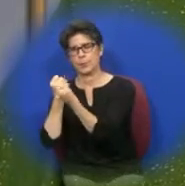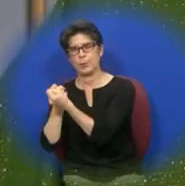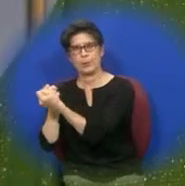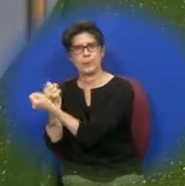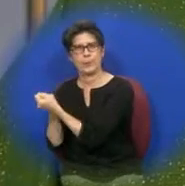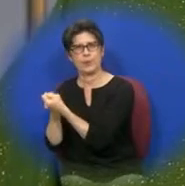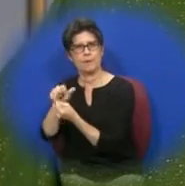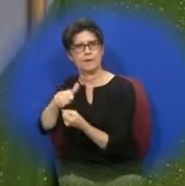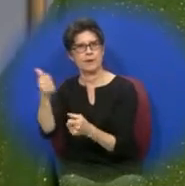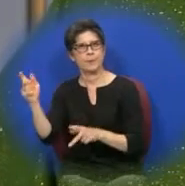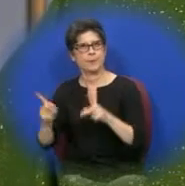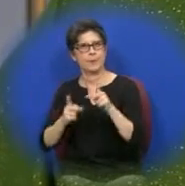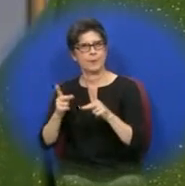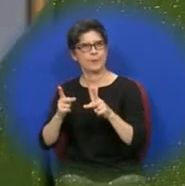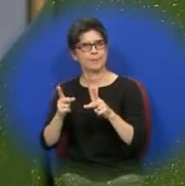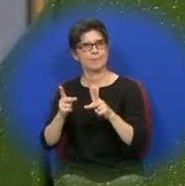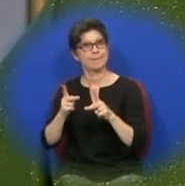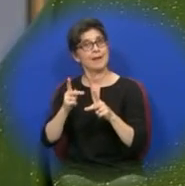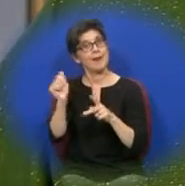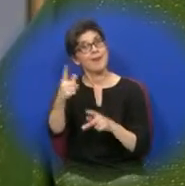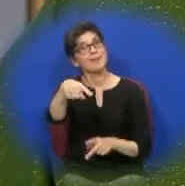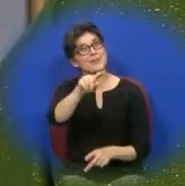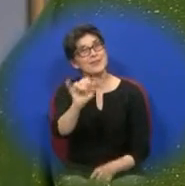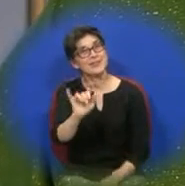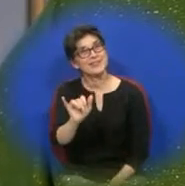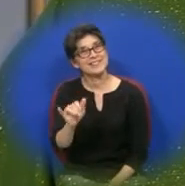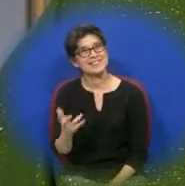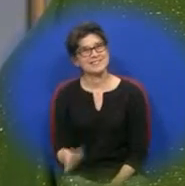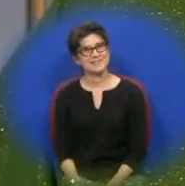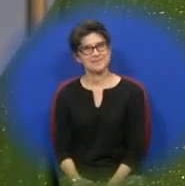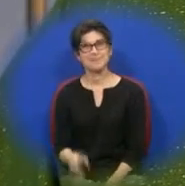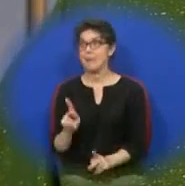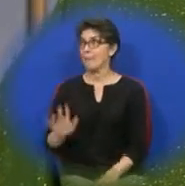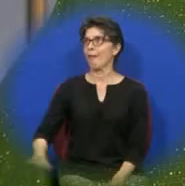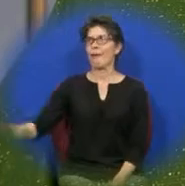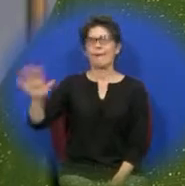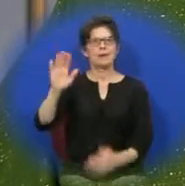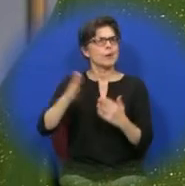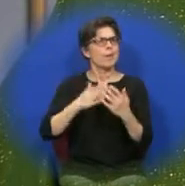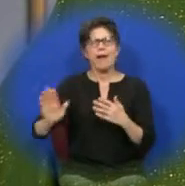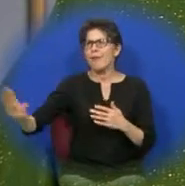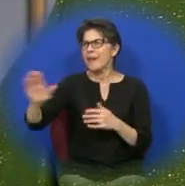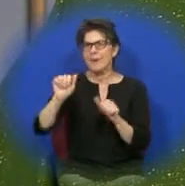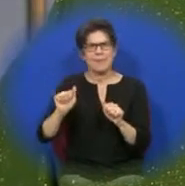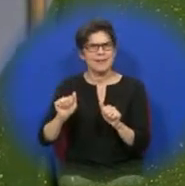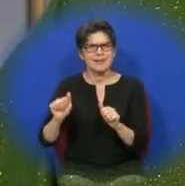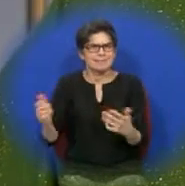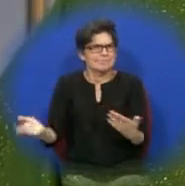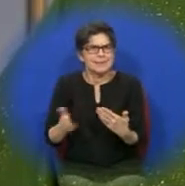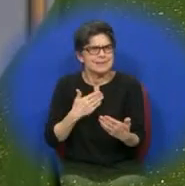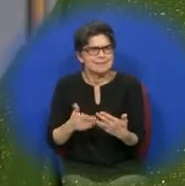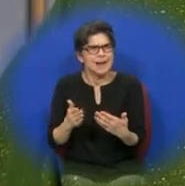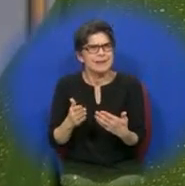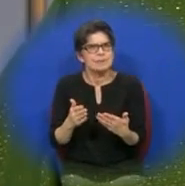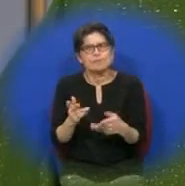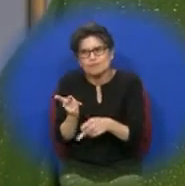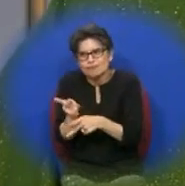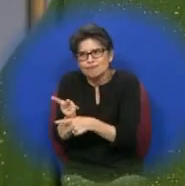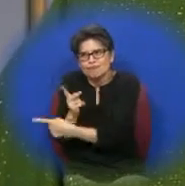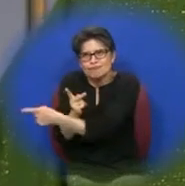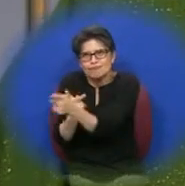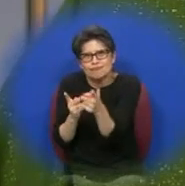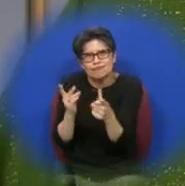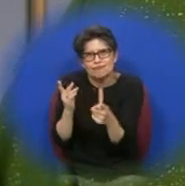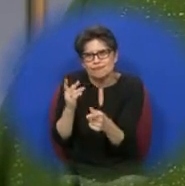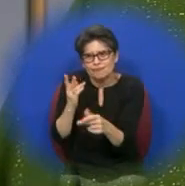ministries of all of you, as well as people everywhere, no matter what their abilities might be. And so knowing always